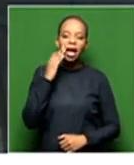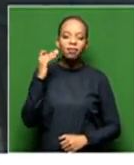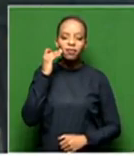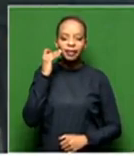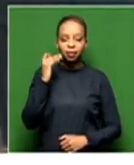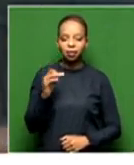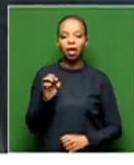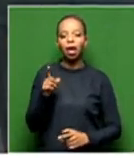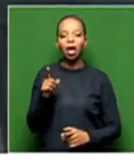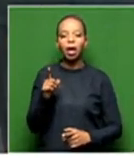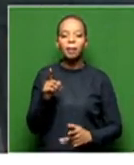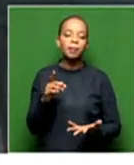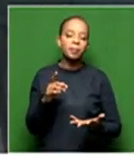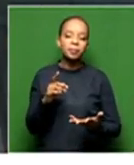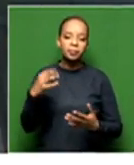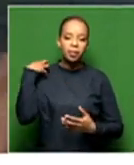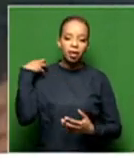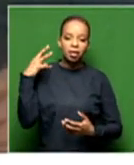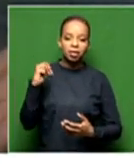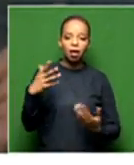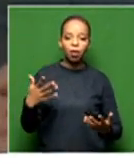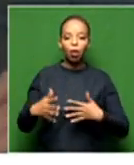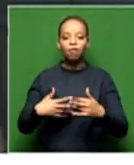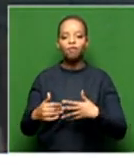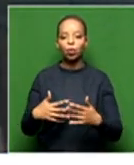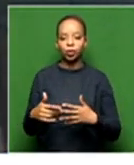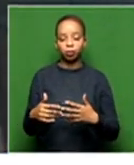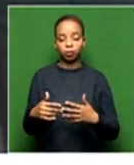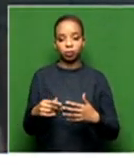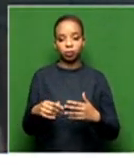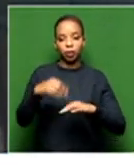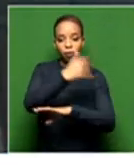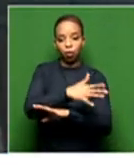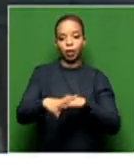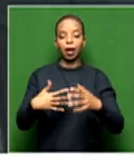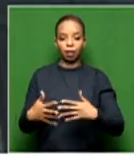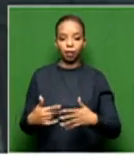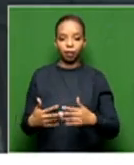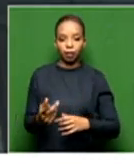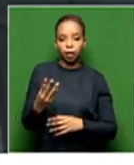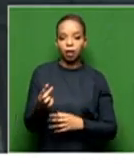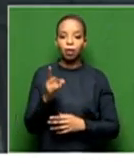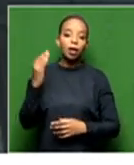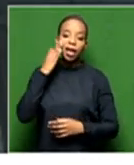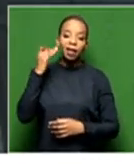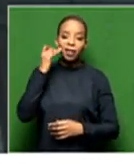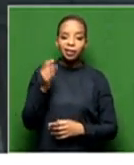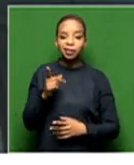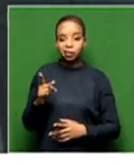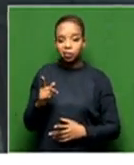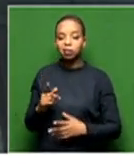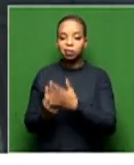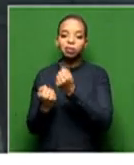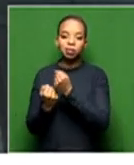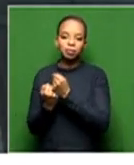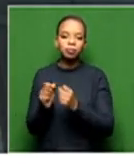Affairs, and it's part of a bigger project that we have been developed by the French diplomatic network to support French